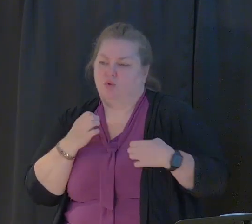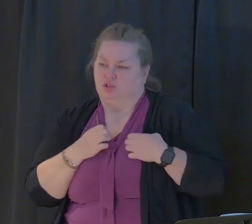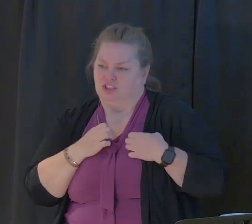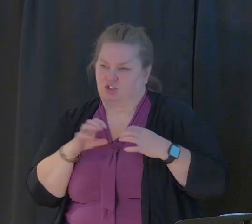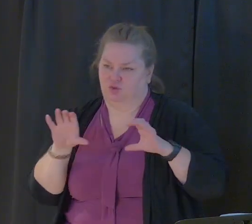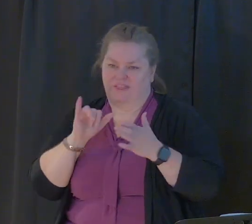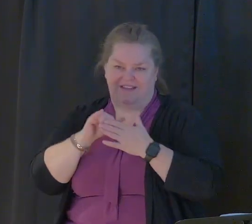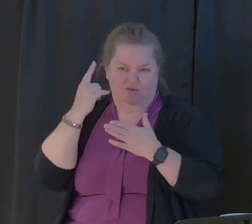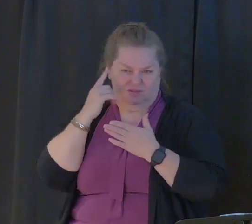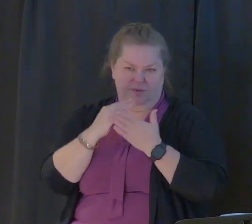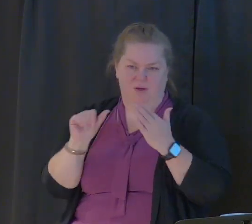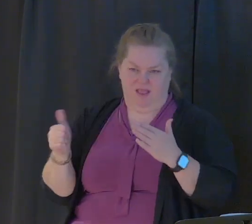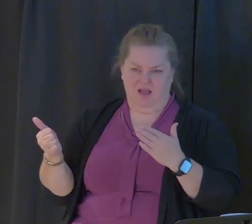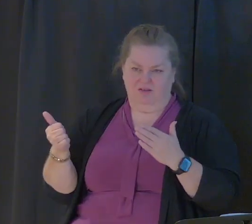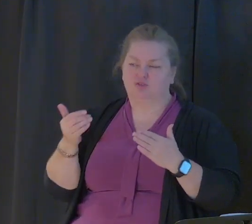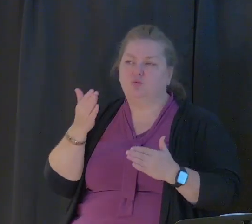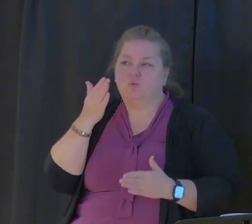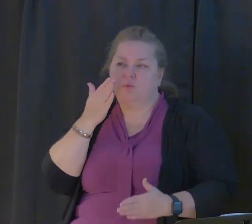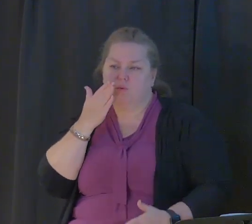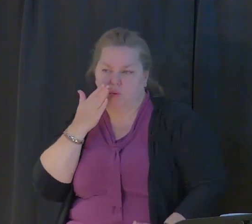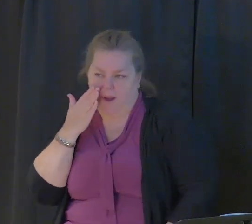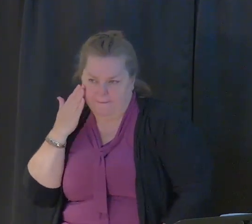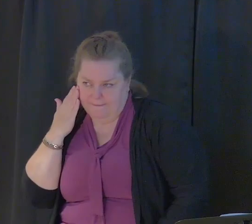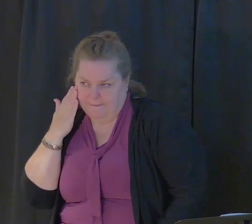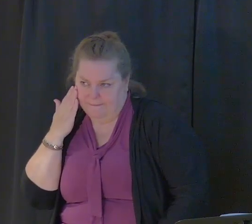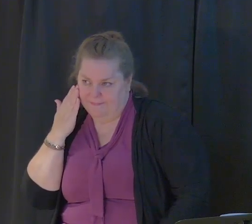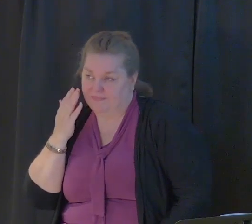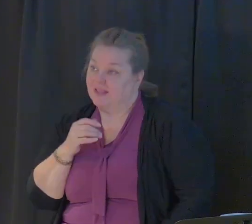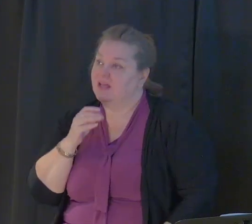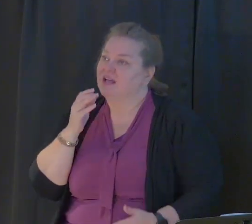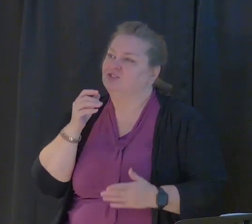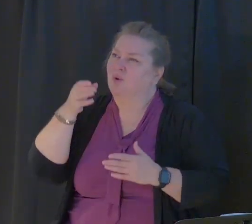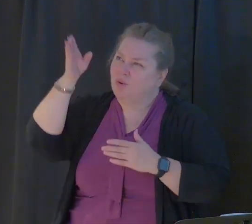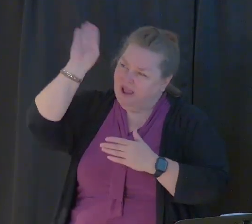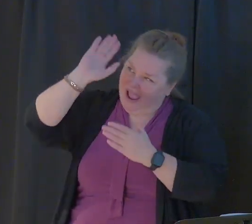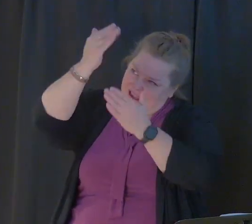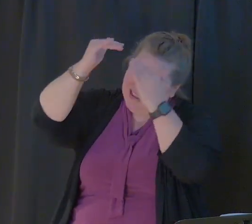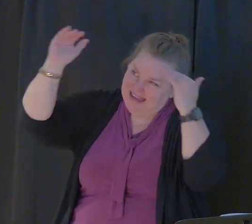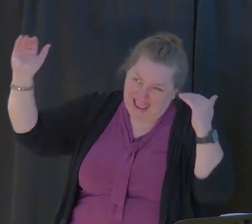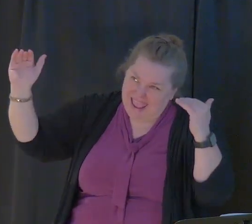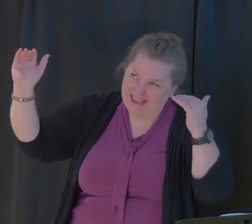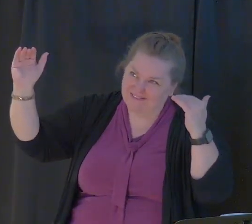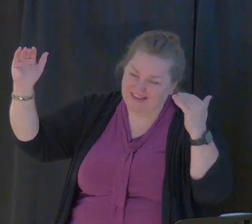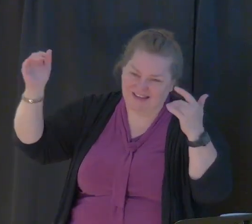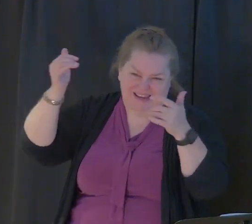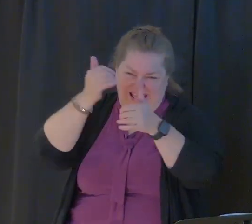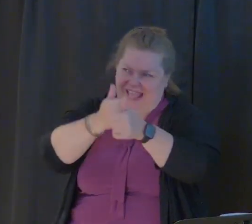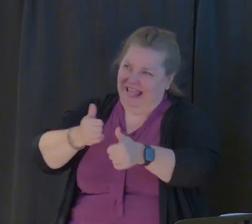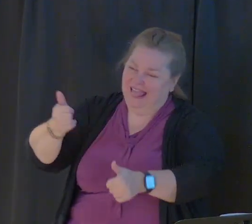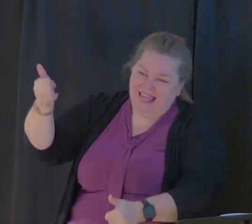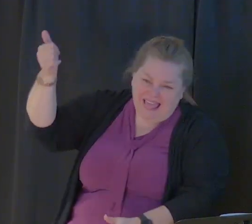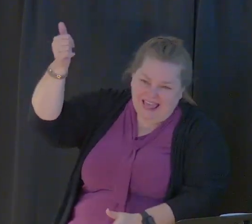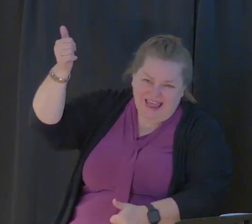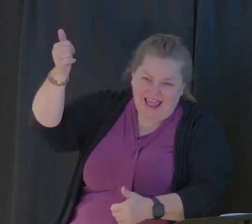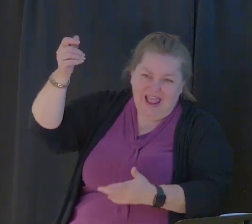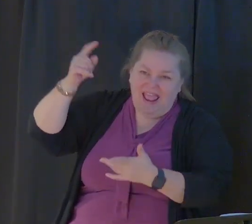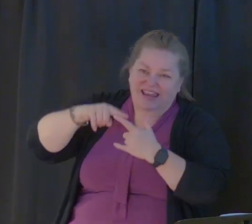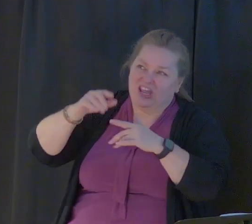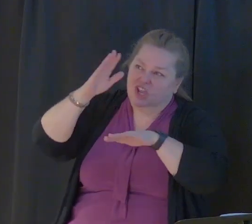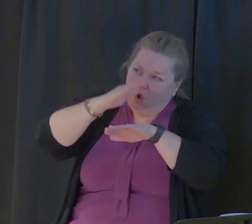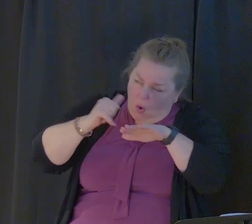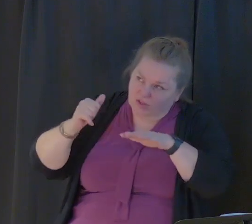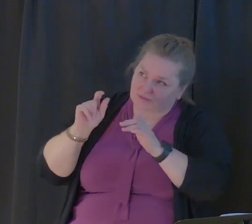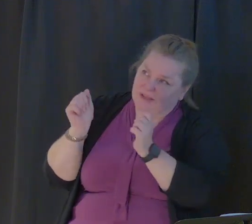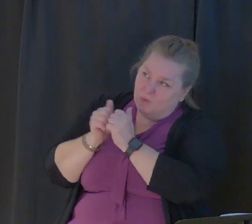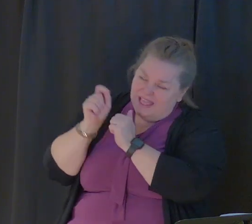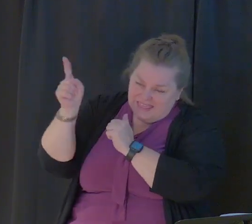And here we have the God of heaven, the one that puts himself up there where we can't even imagine today, but he calls us to be by his side,